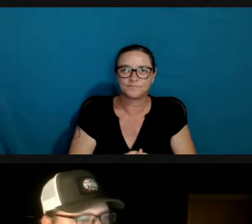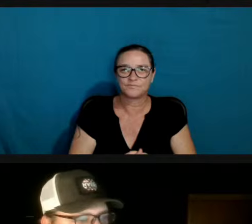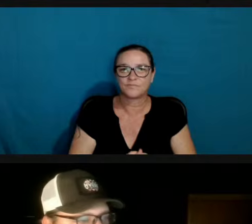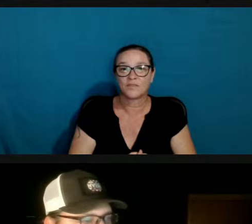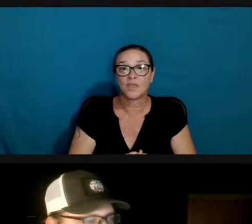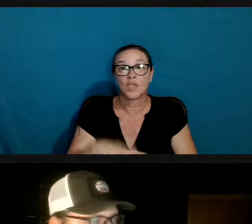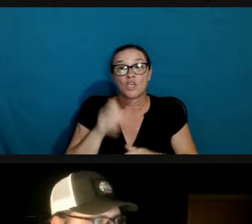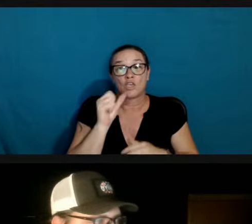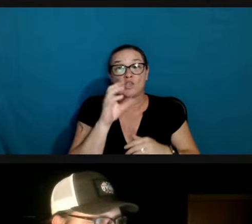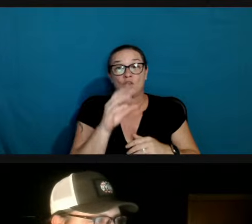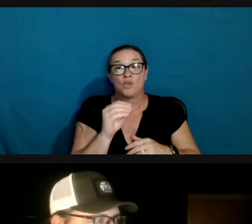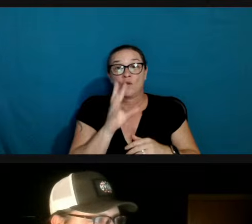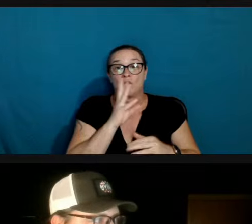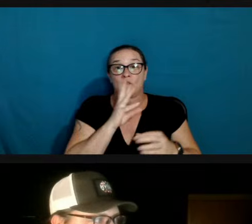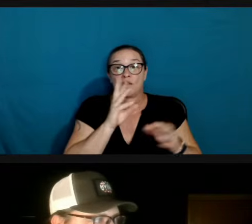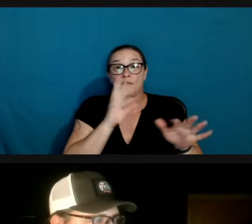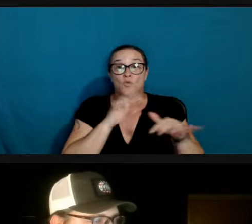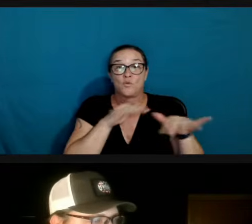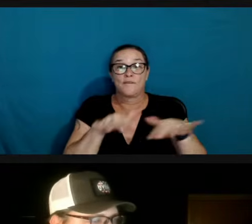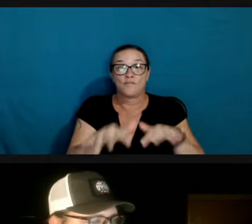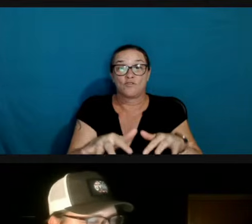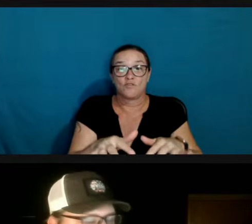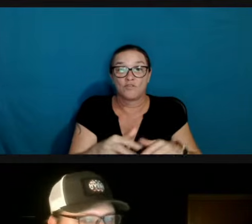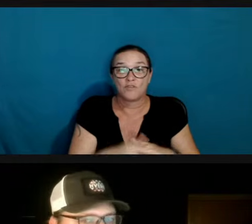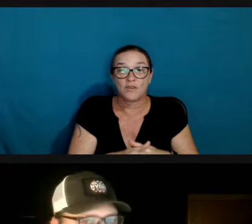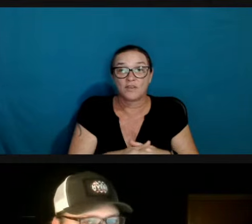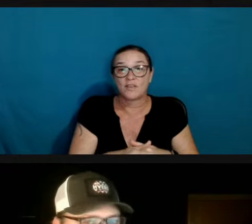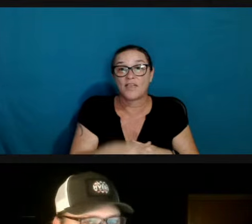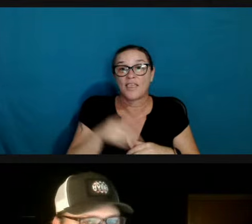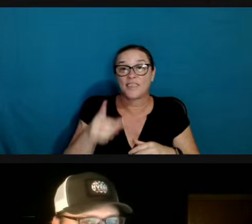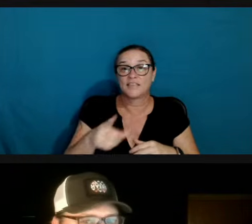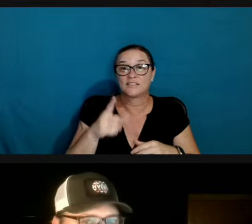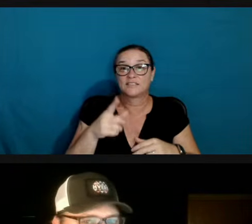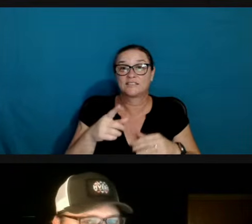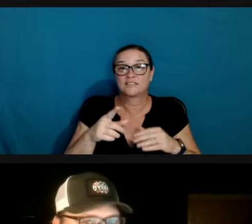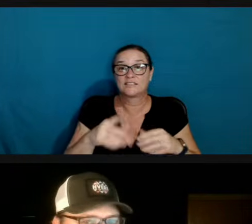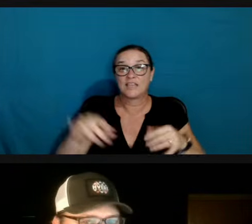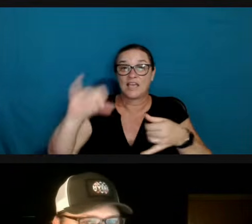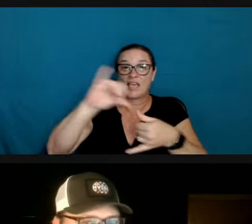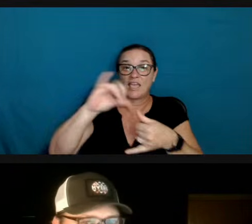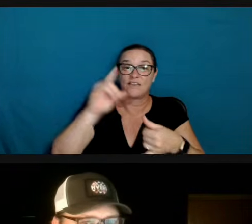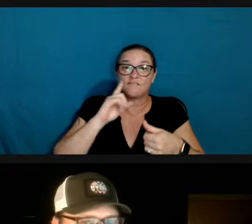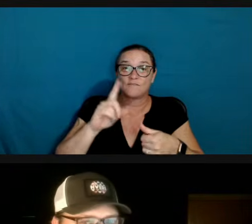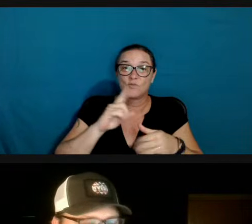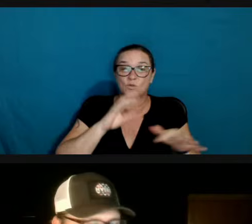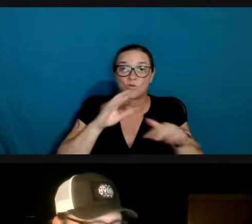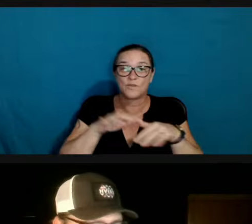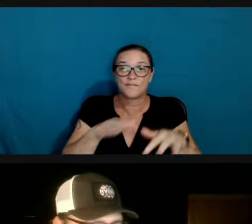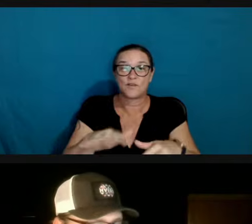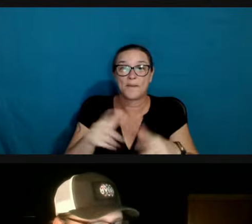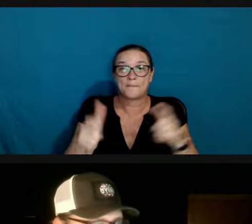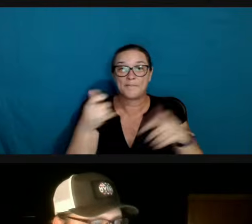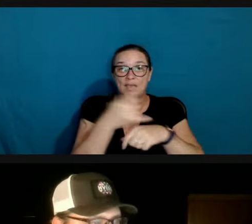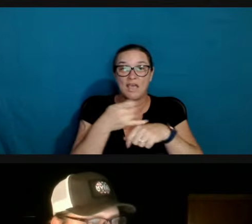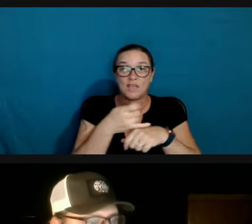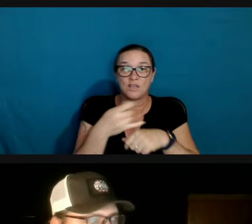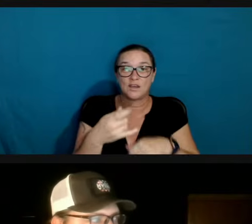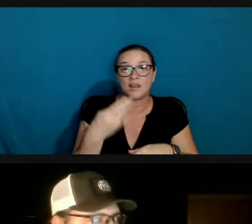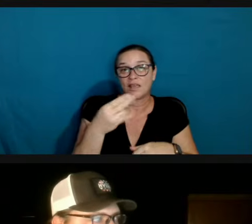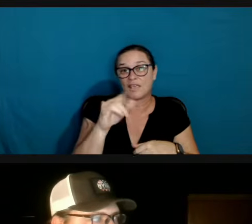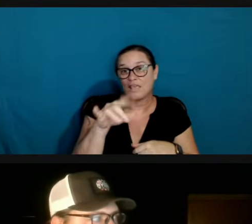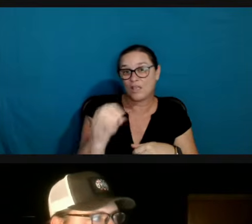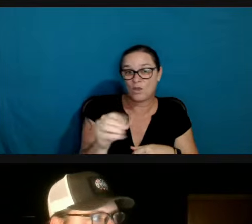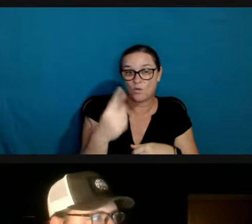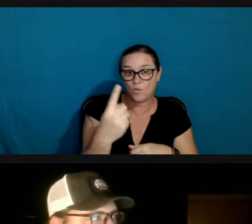So, speaking of rivers, let's look a little bit at the river height, because then on Big Island, one of the in Hilo side, one of the